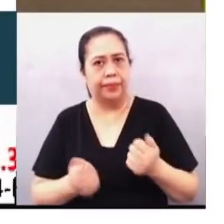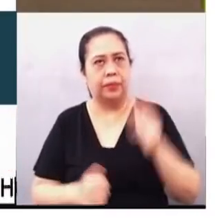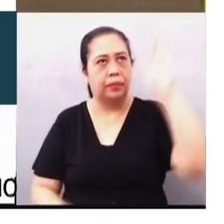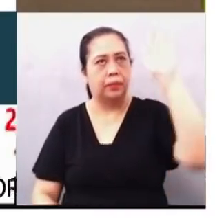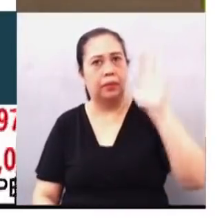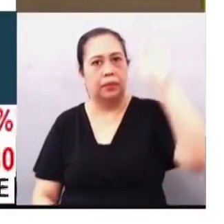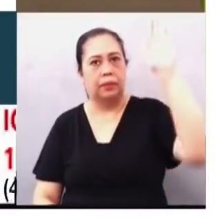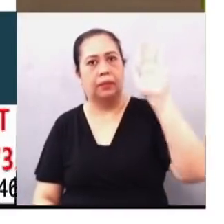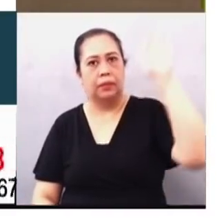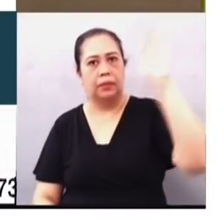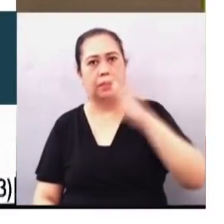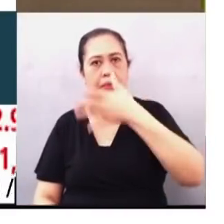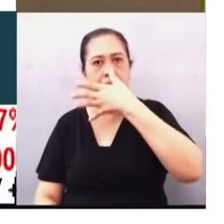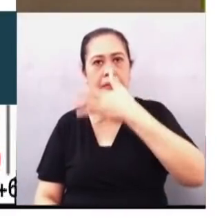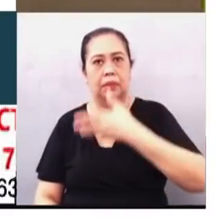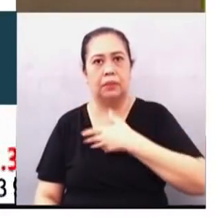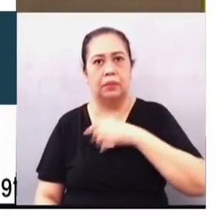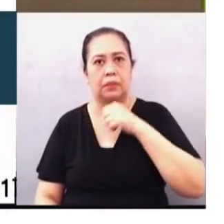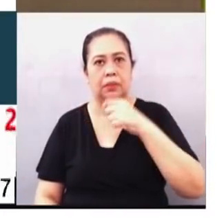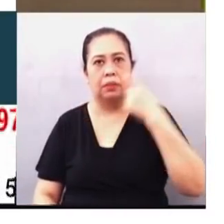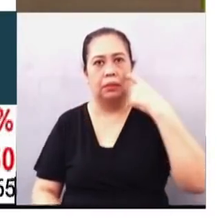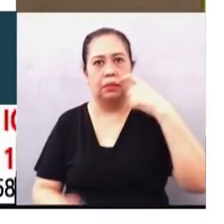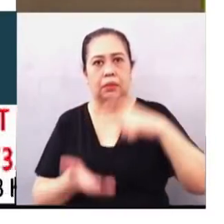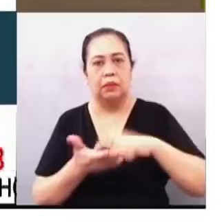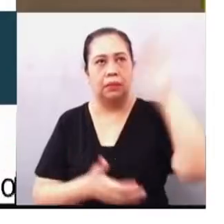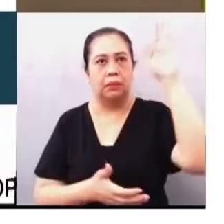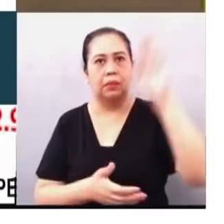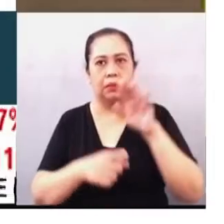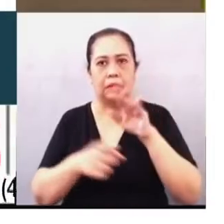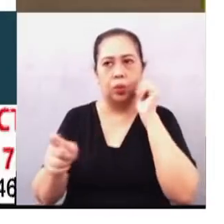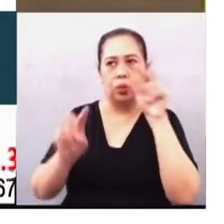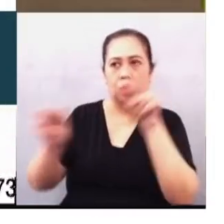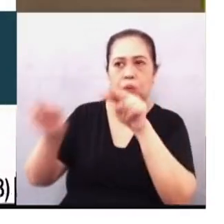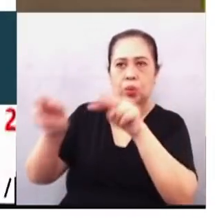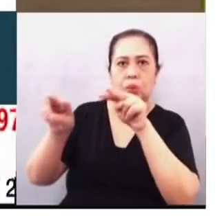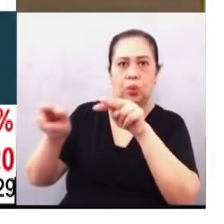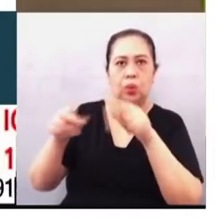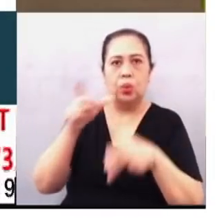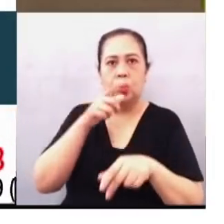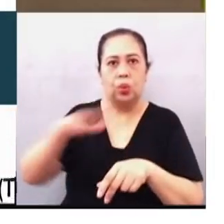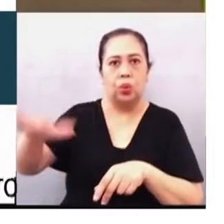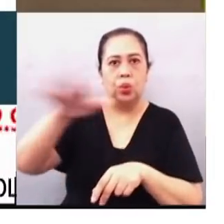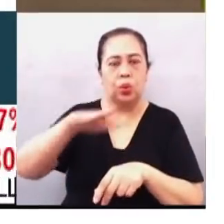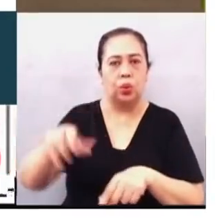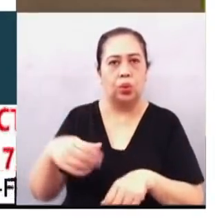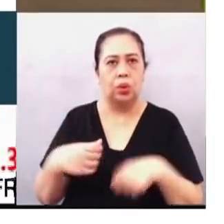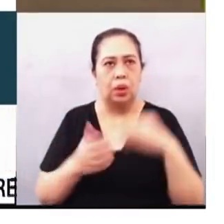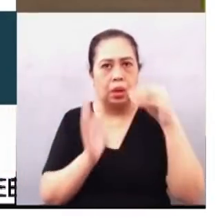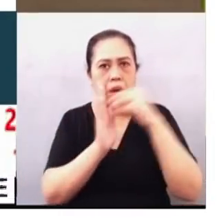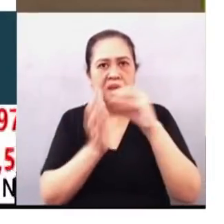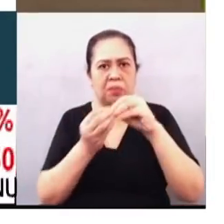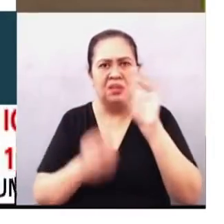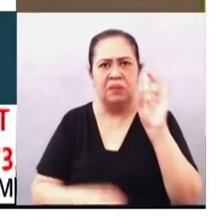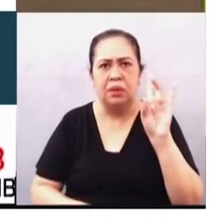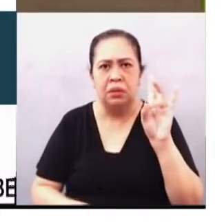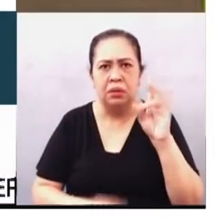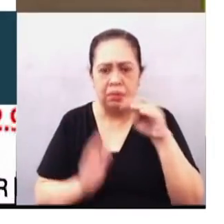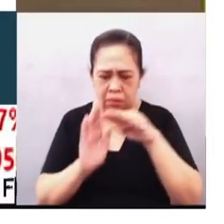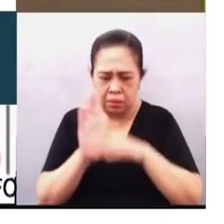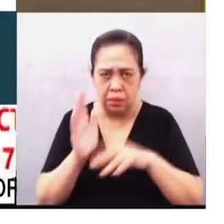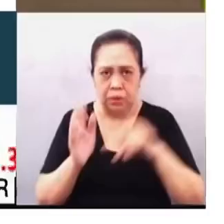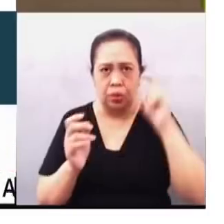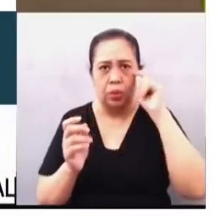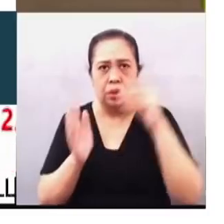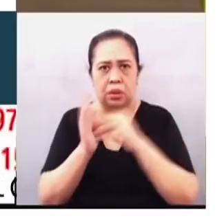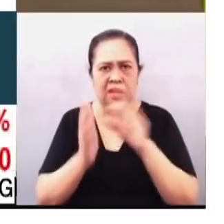kamay, hindi kami na-recognize. And recognize mo palagi yung mga I was listed number 7, Tolentino was listed number